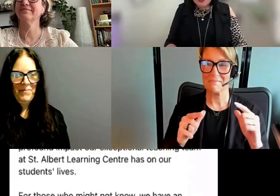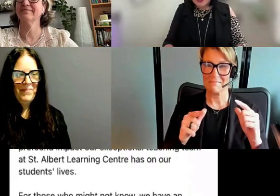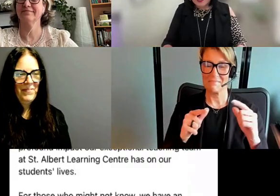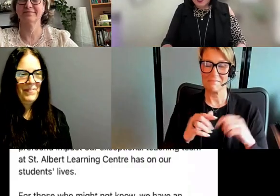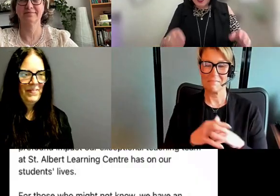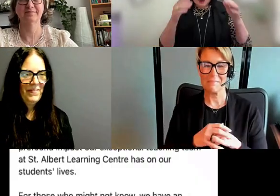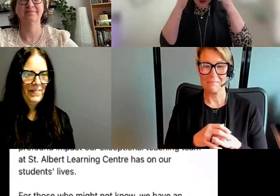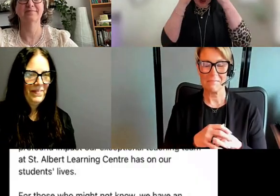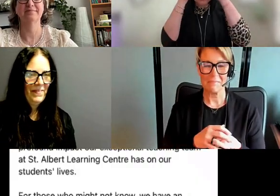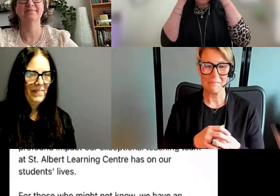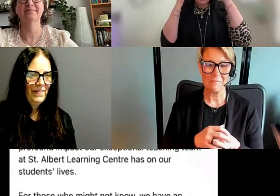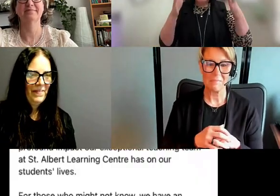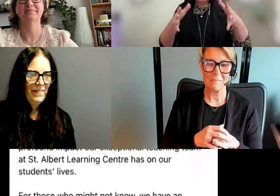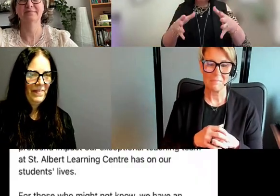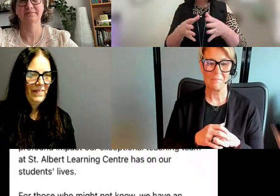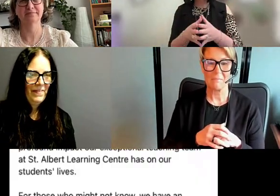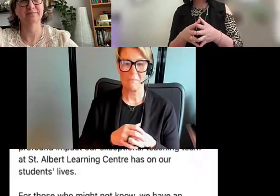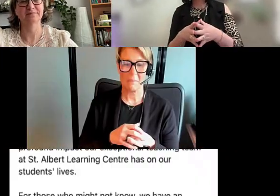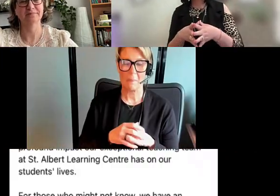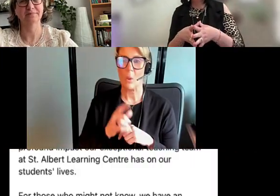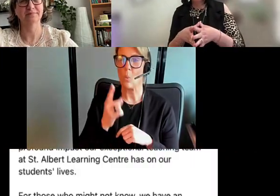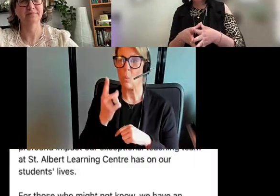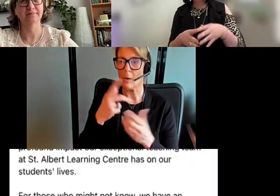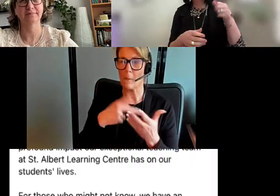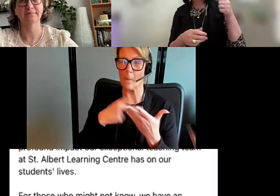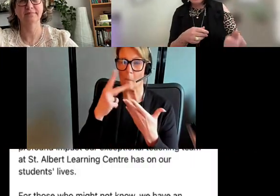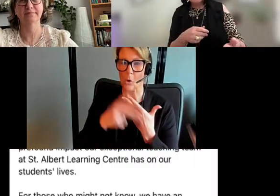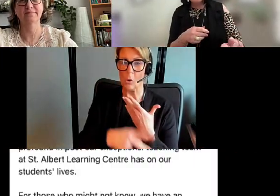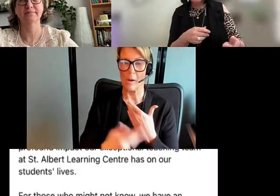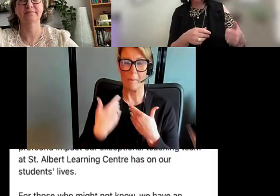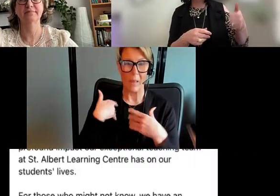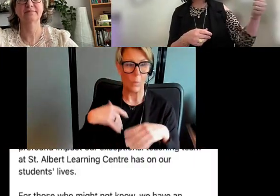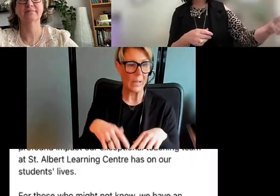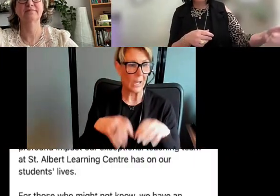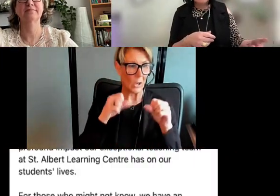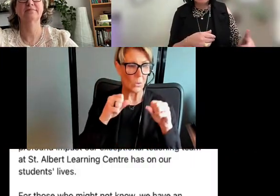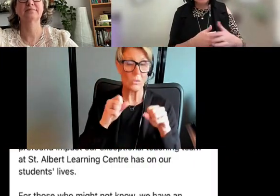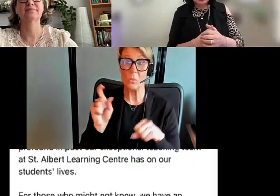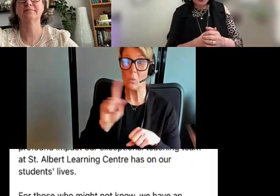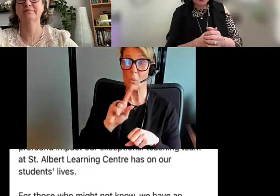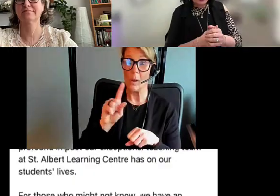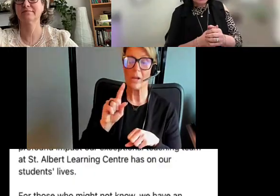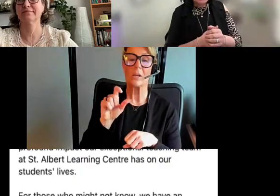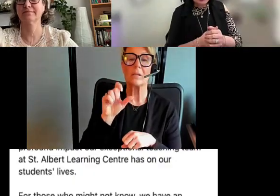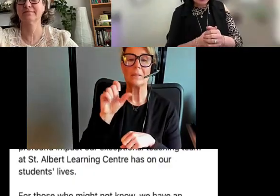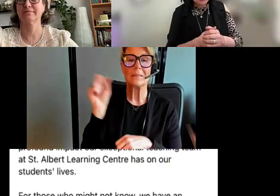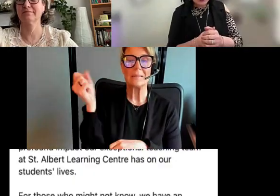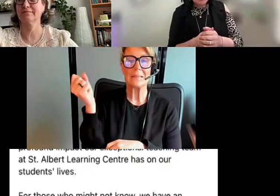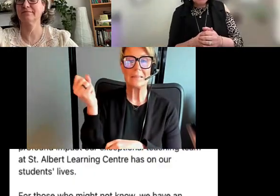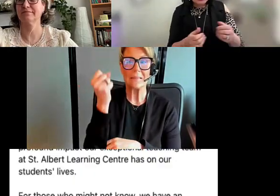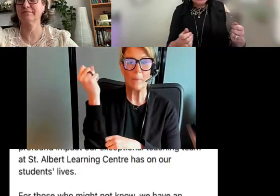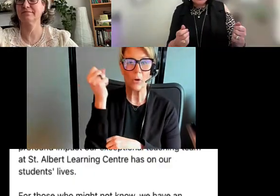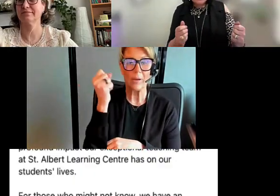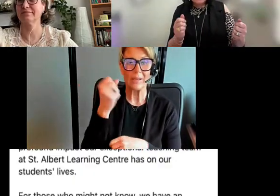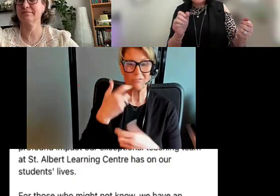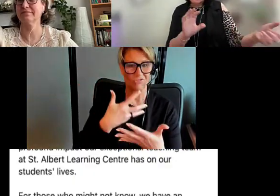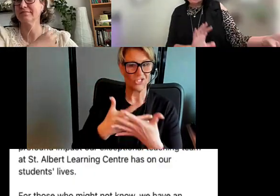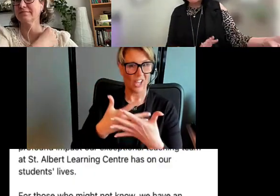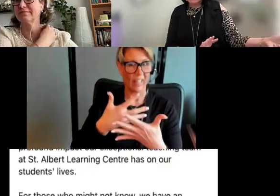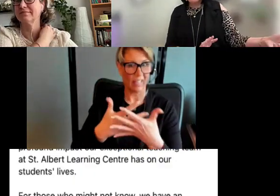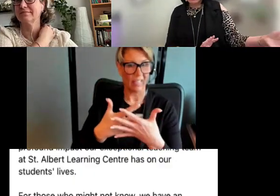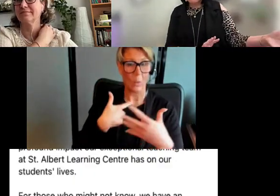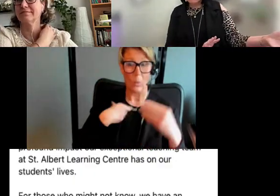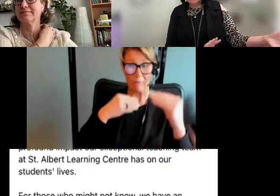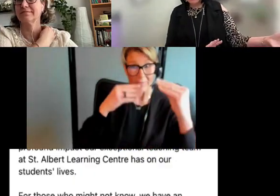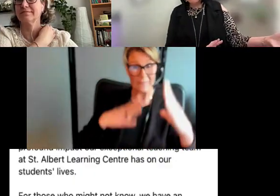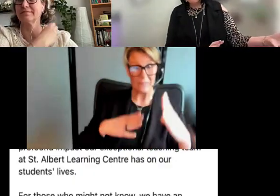one of the programs that we have, I mentioned, is at the Sudbury Jail. So we have a teacher working at the Sudbury Jail. So she